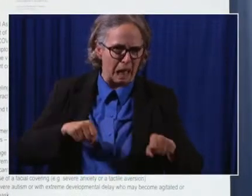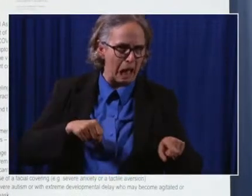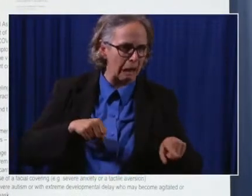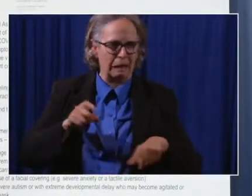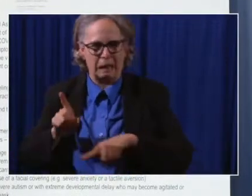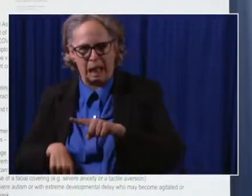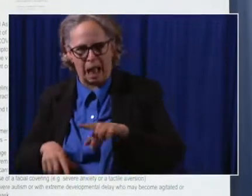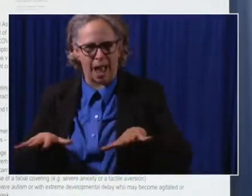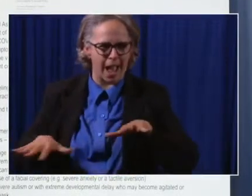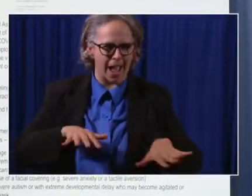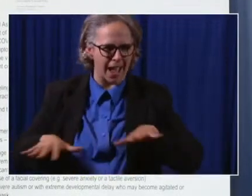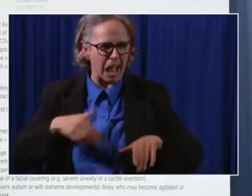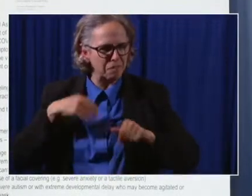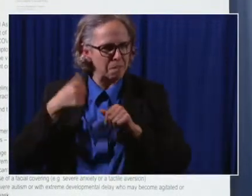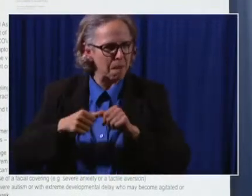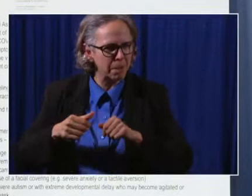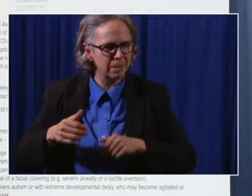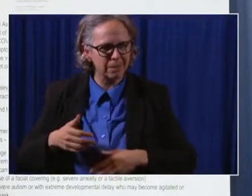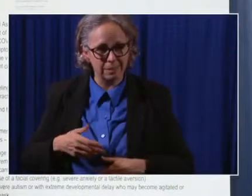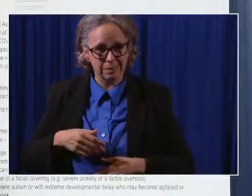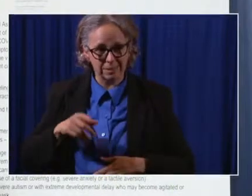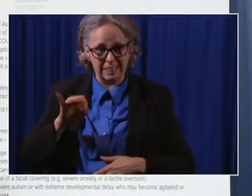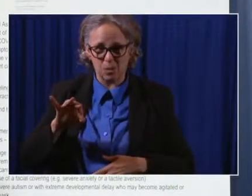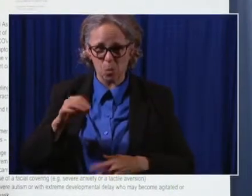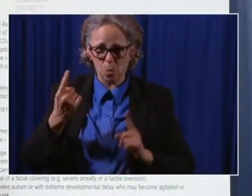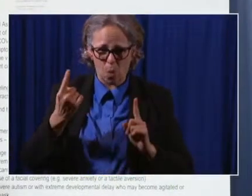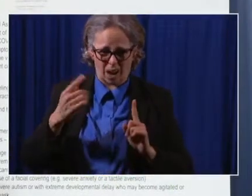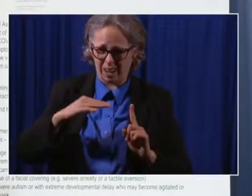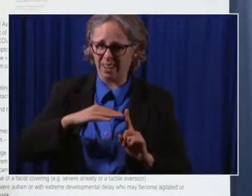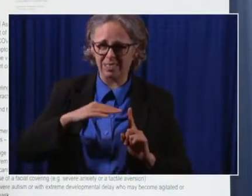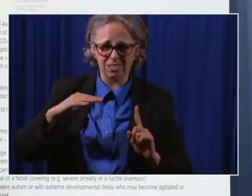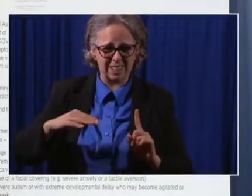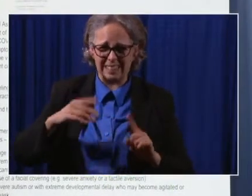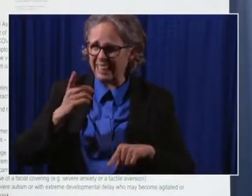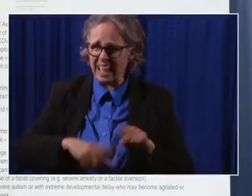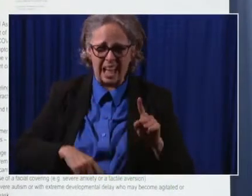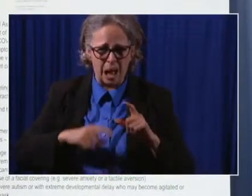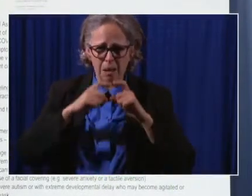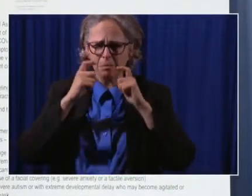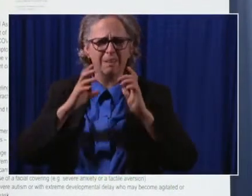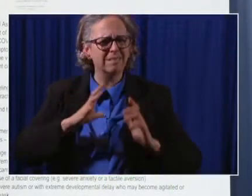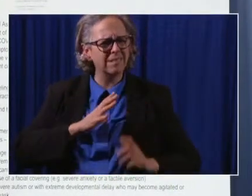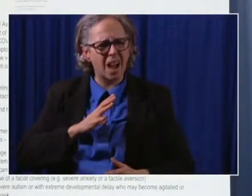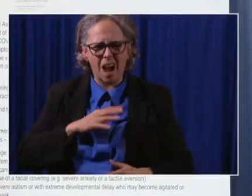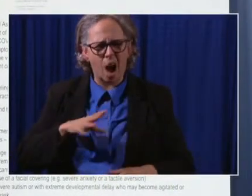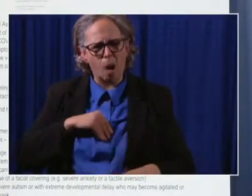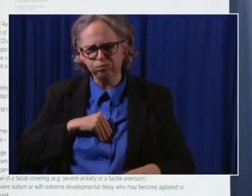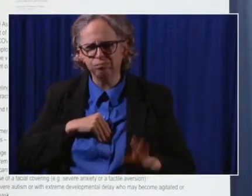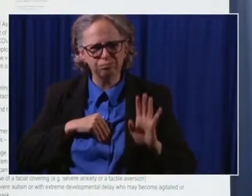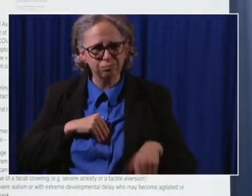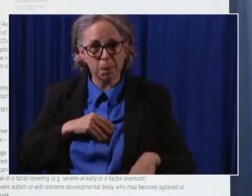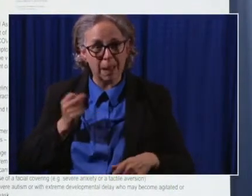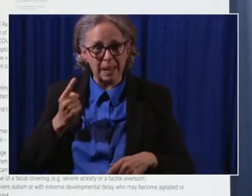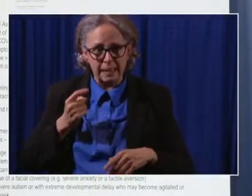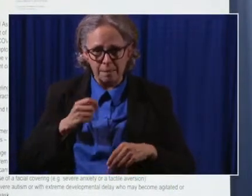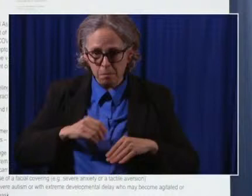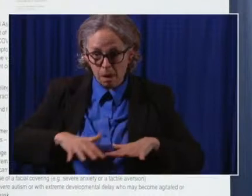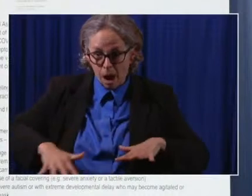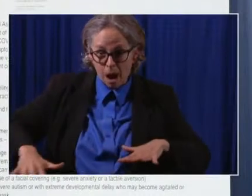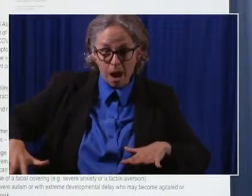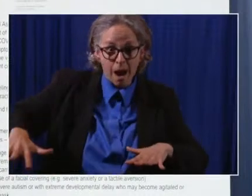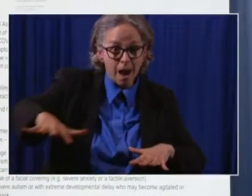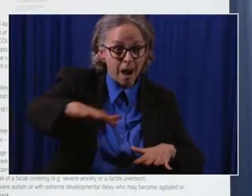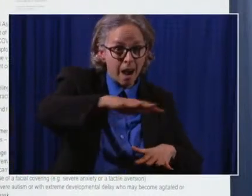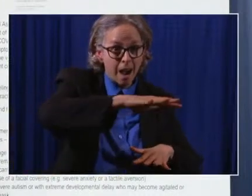some reason it doesn't work with the child, it doesn't work with the child. But the point is that the vast majority of people in that room, if they can have a